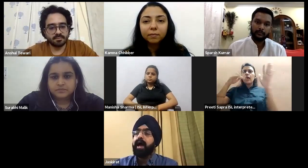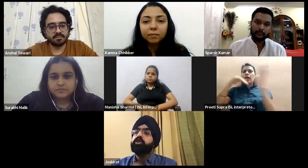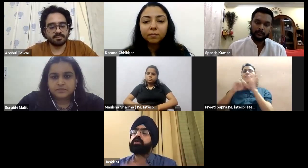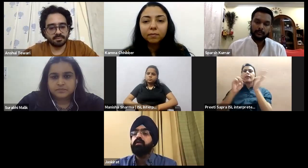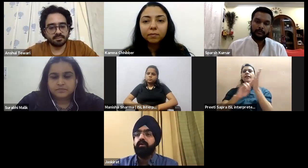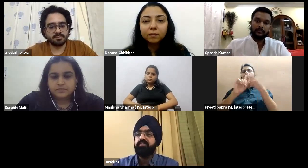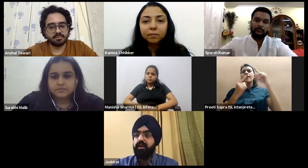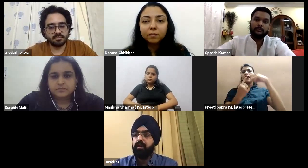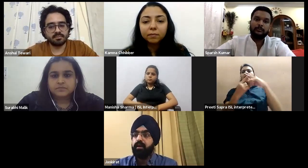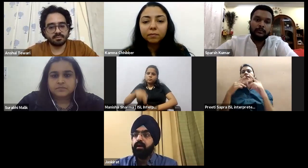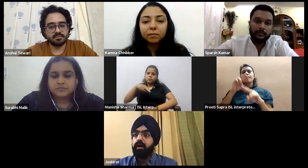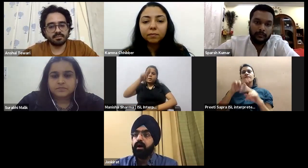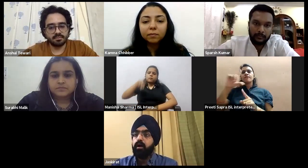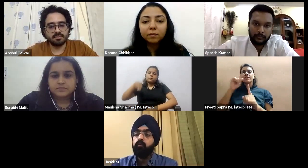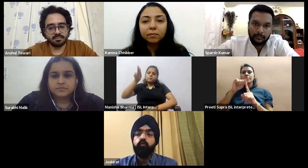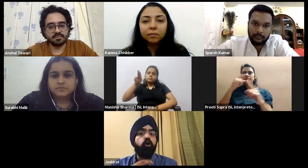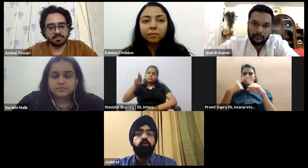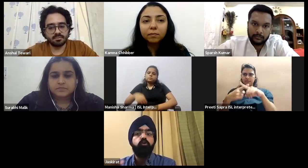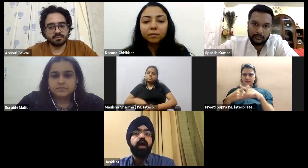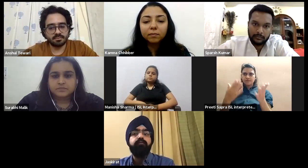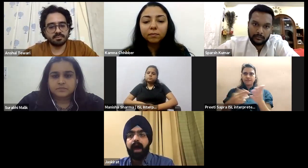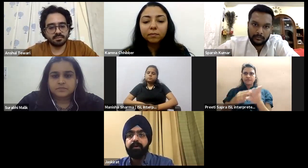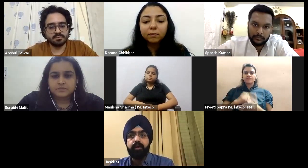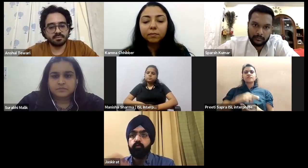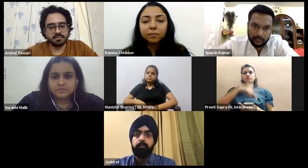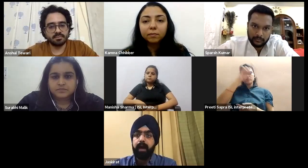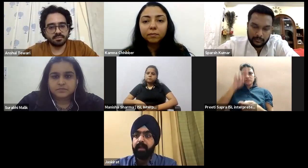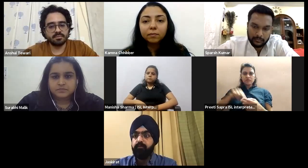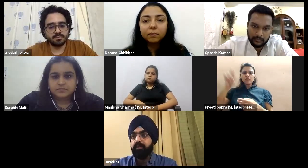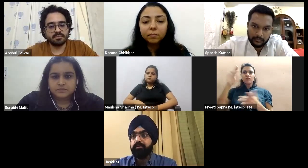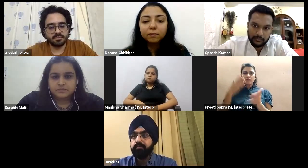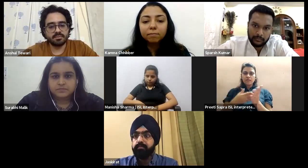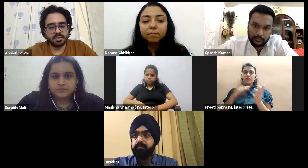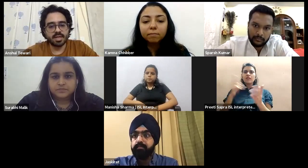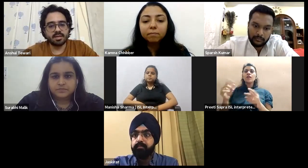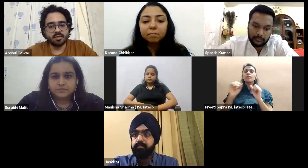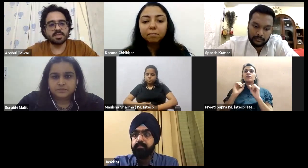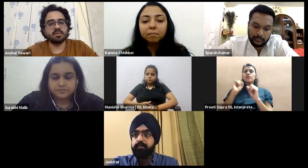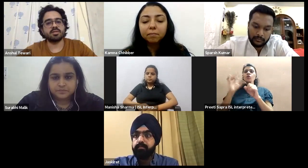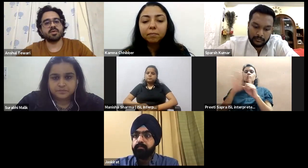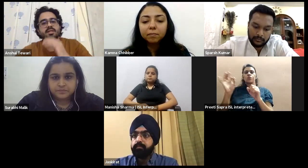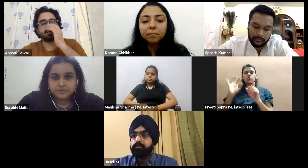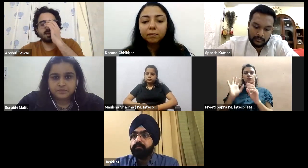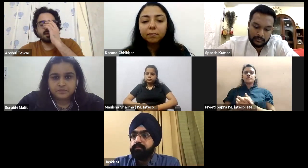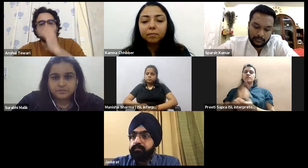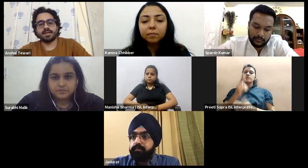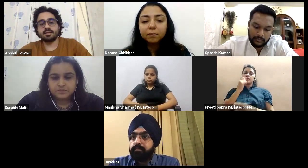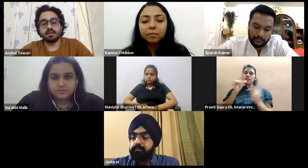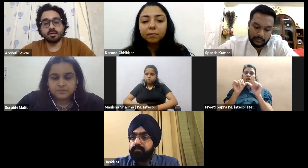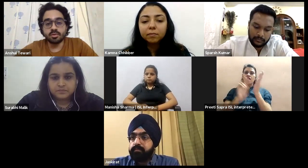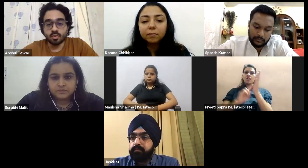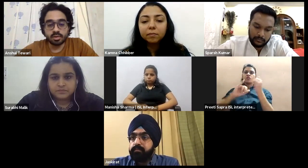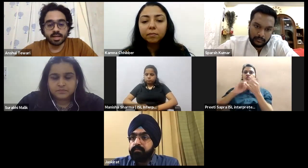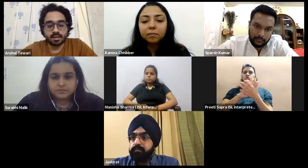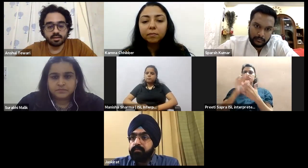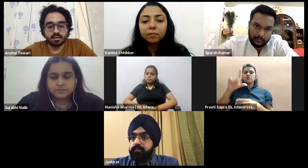the action that we are seeing would also not have happened, is what my belief is. Right. No, absolutely. So I think there is a